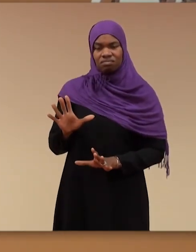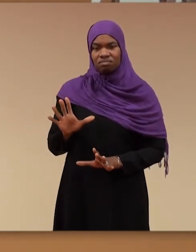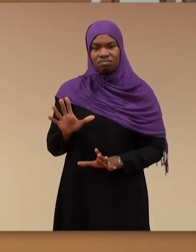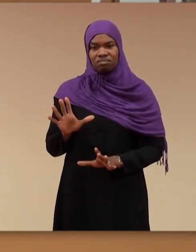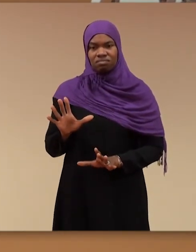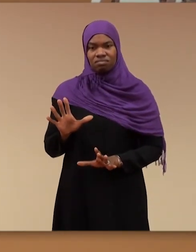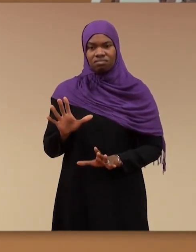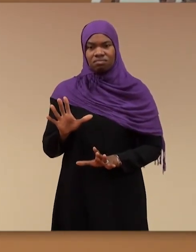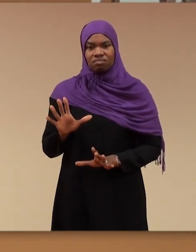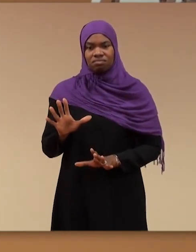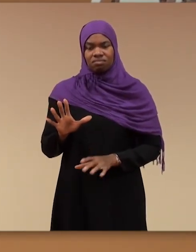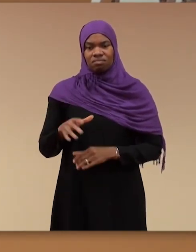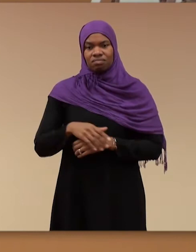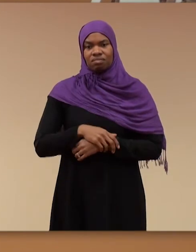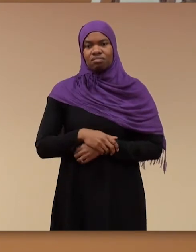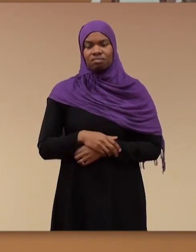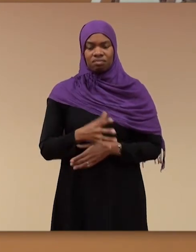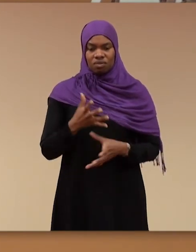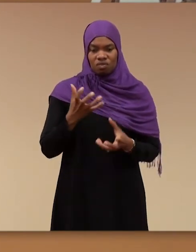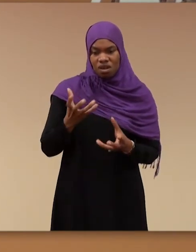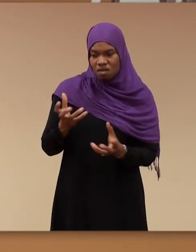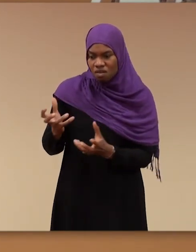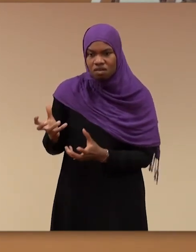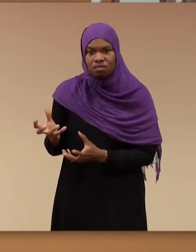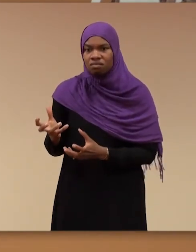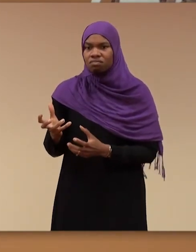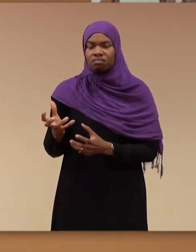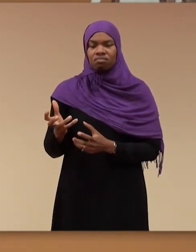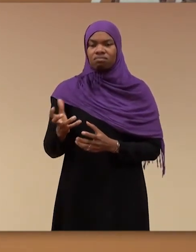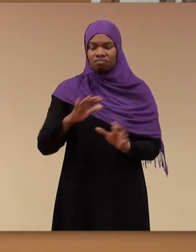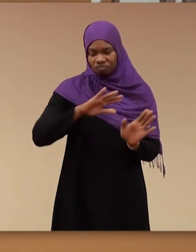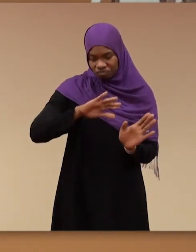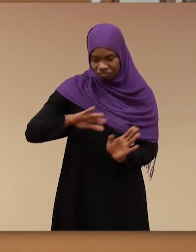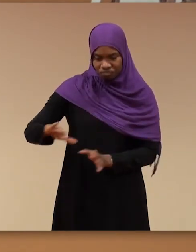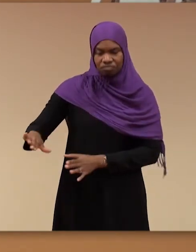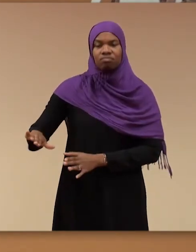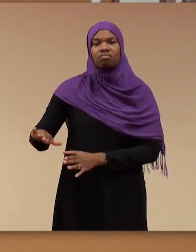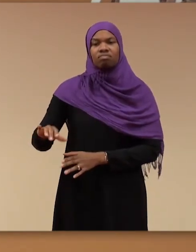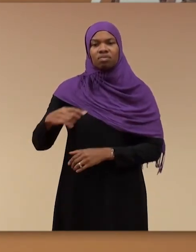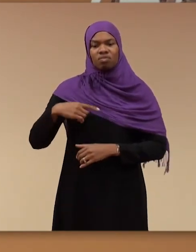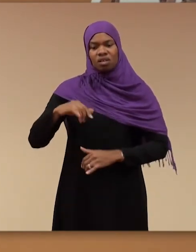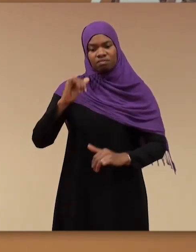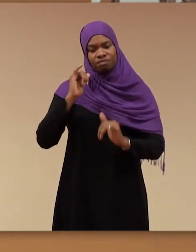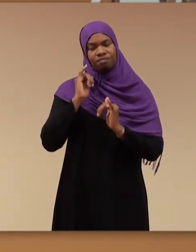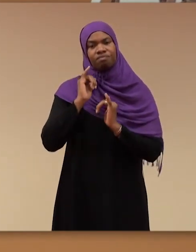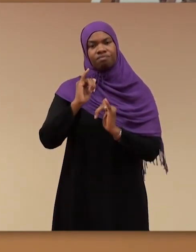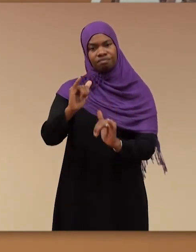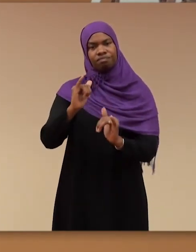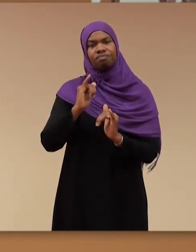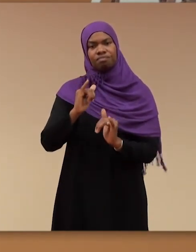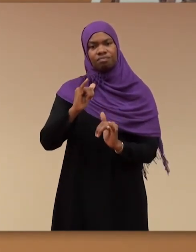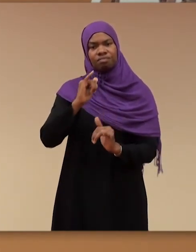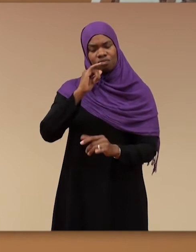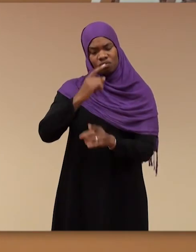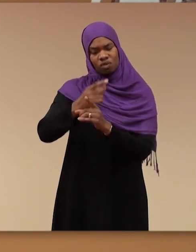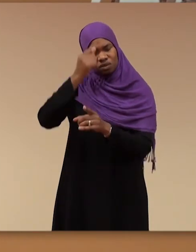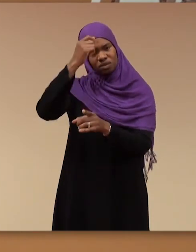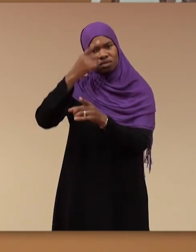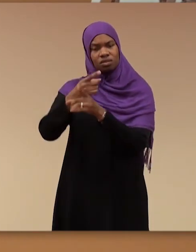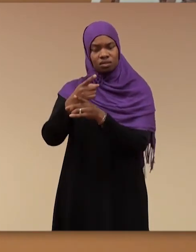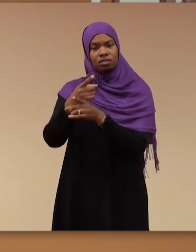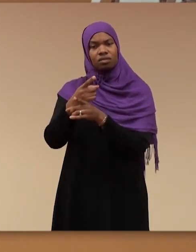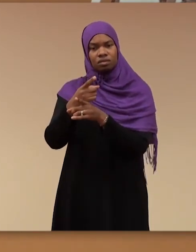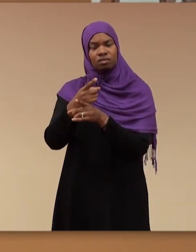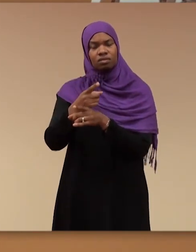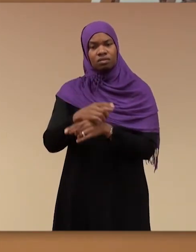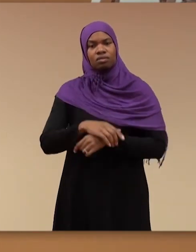no greed. We are all brothers and sisters. We should be very keen on treating each